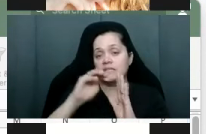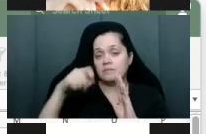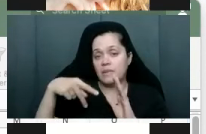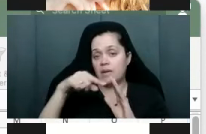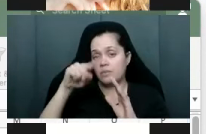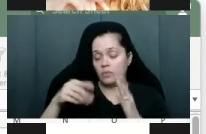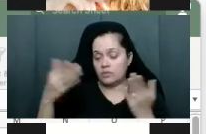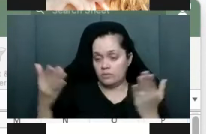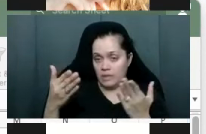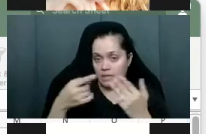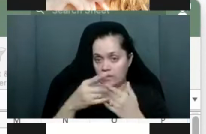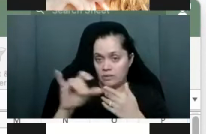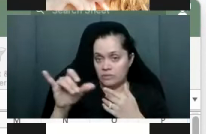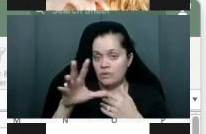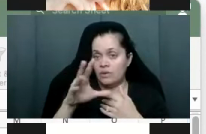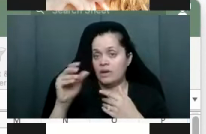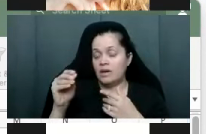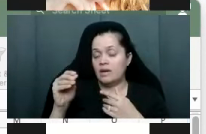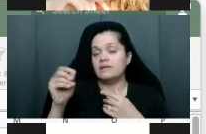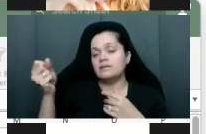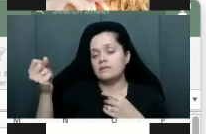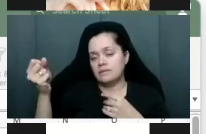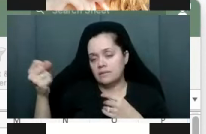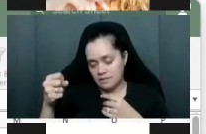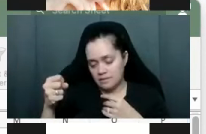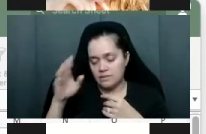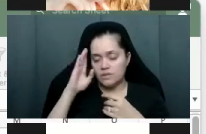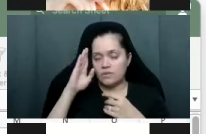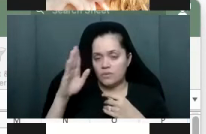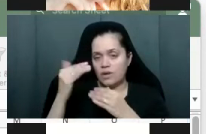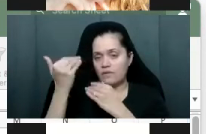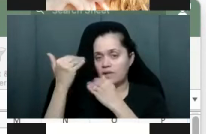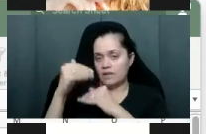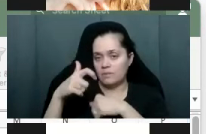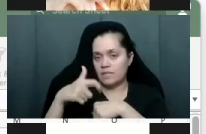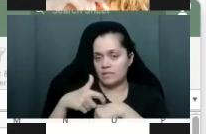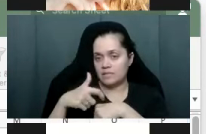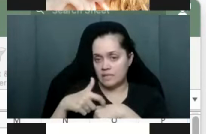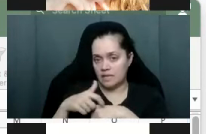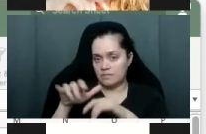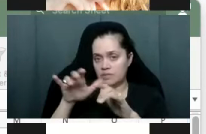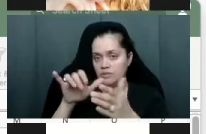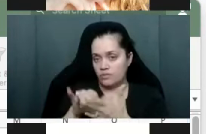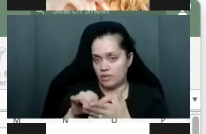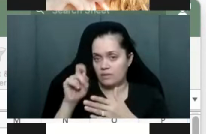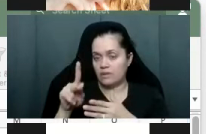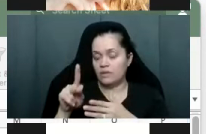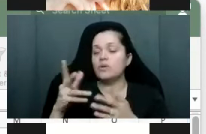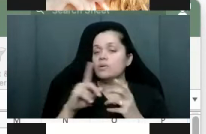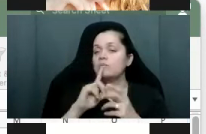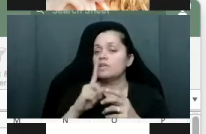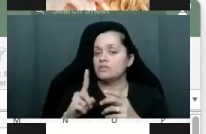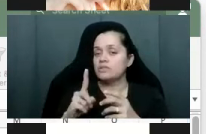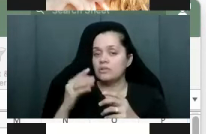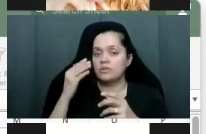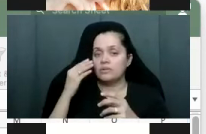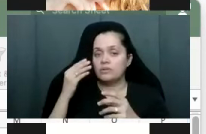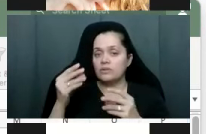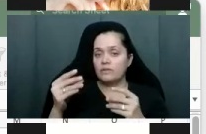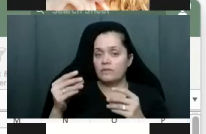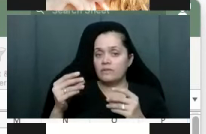here. And yes, you'll have a limited amount of time to do it. So I want you to know